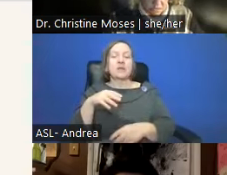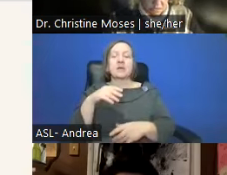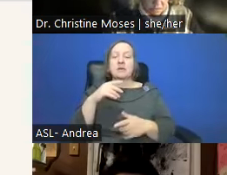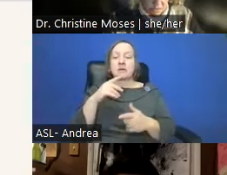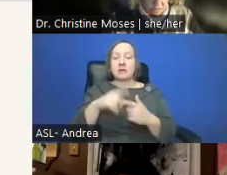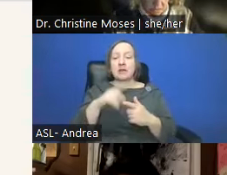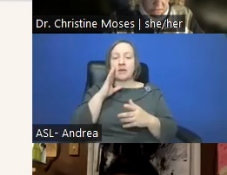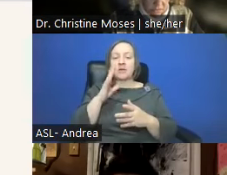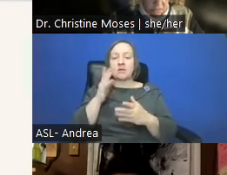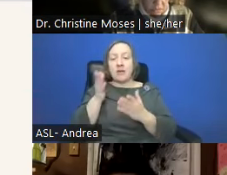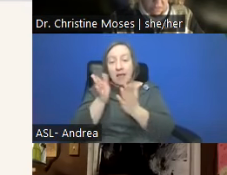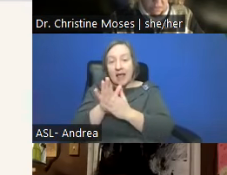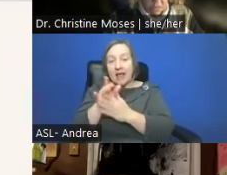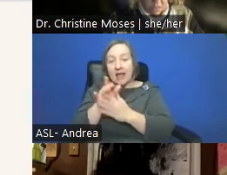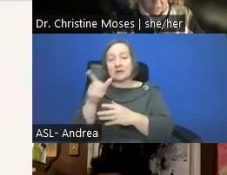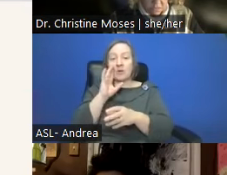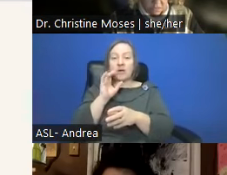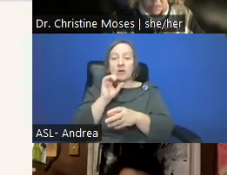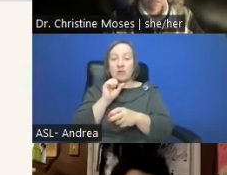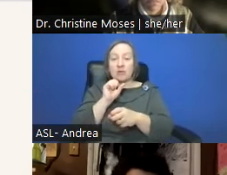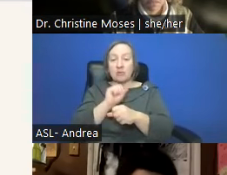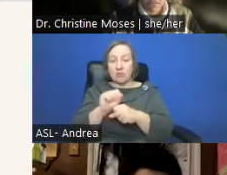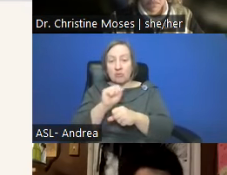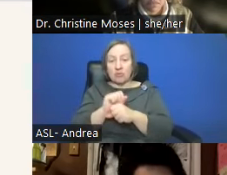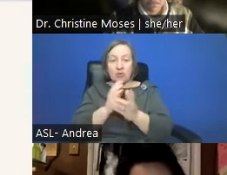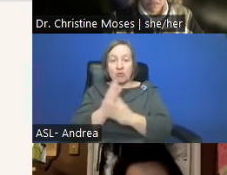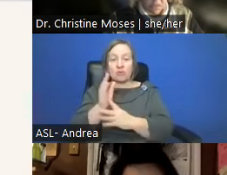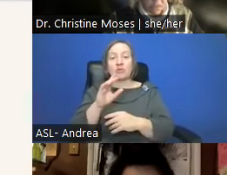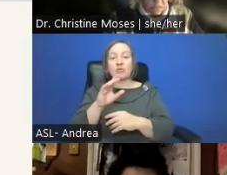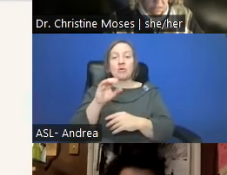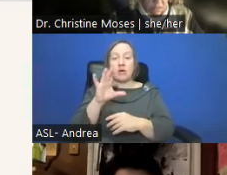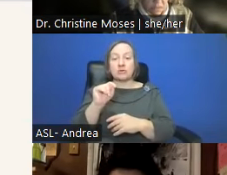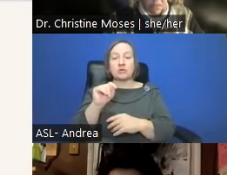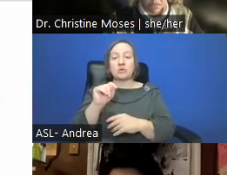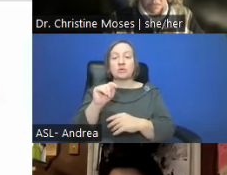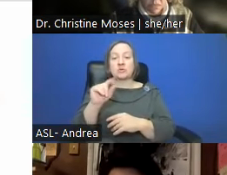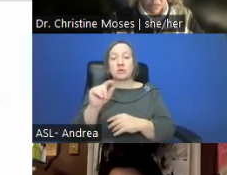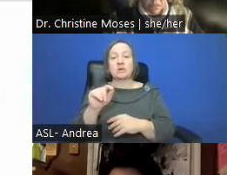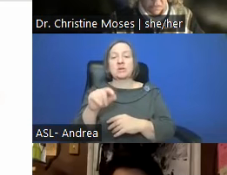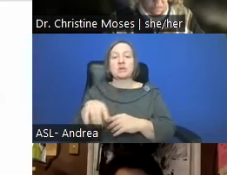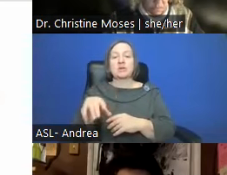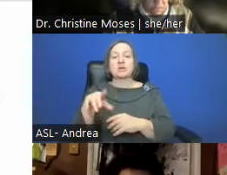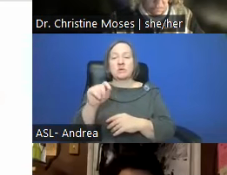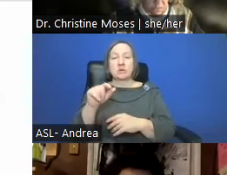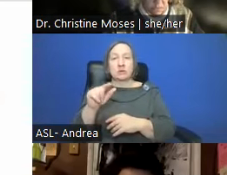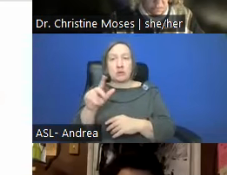29th, 2023, as envisioned in the settlement agreement. Next slide, please. Thank